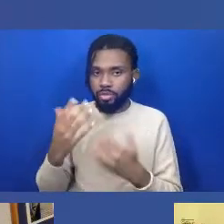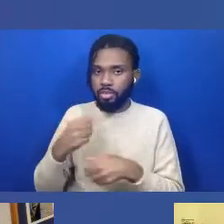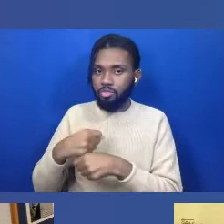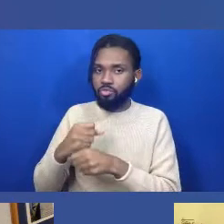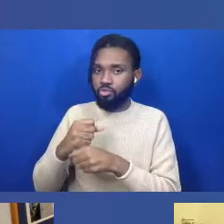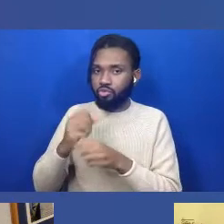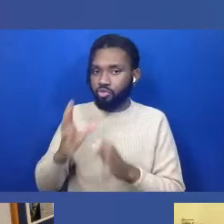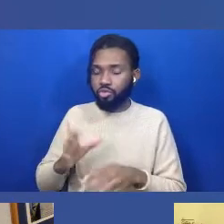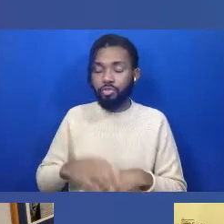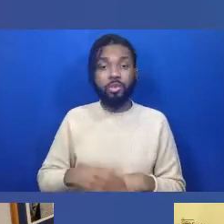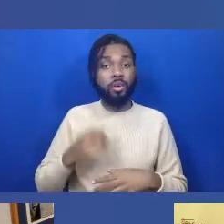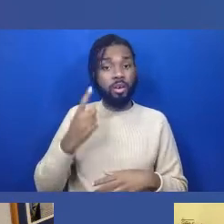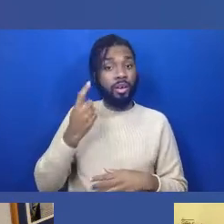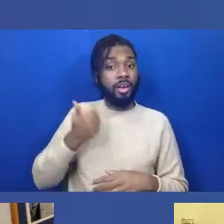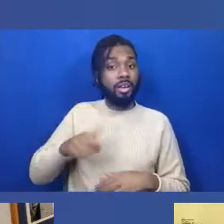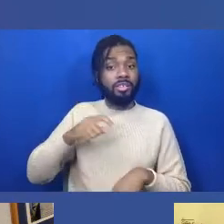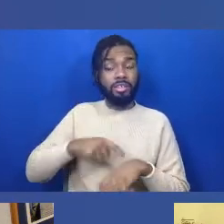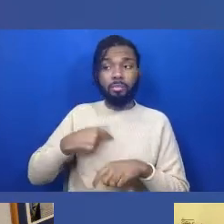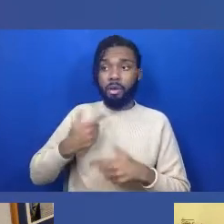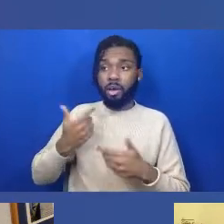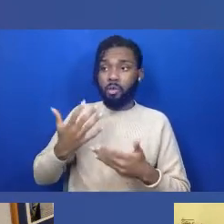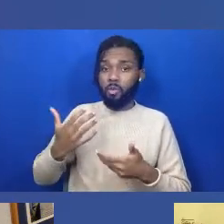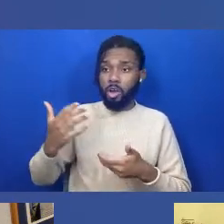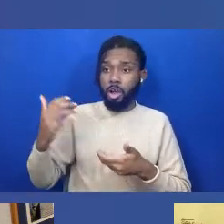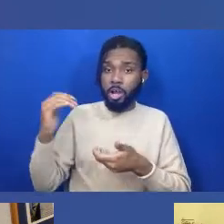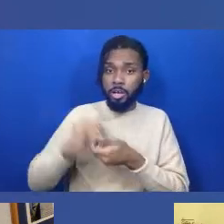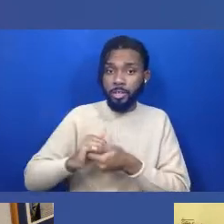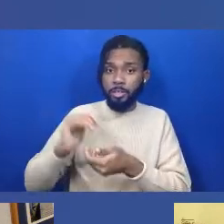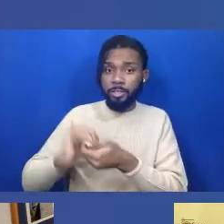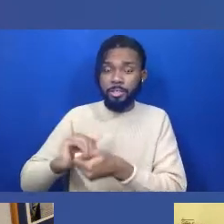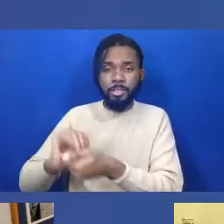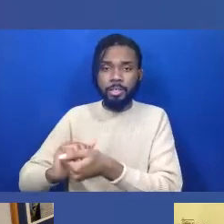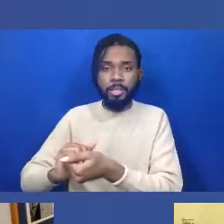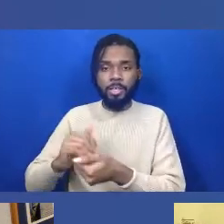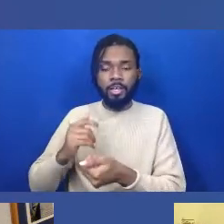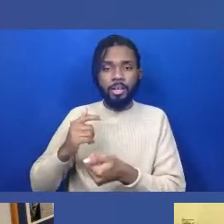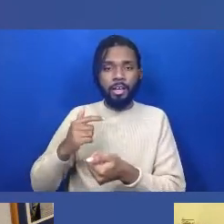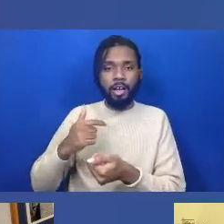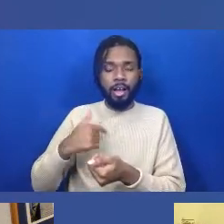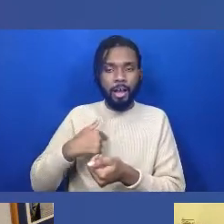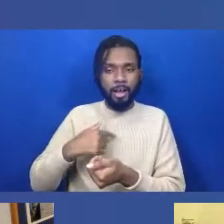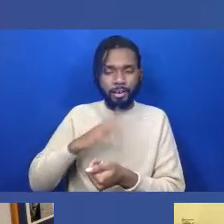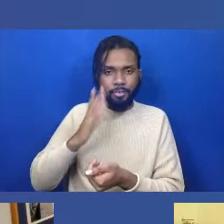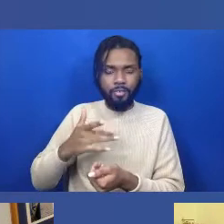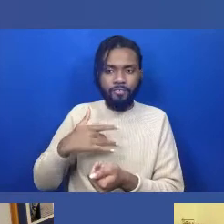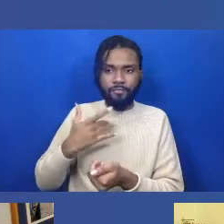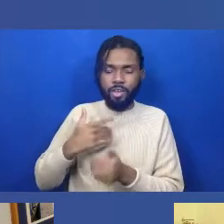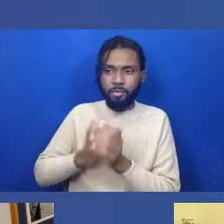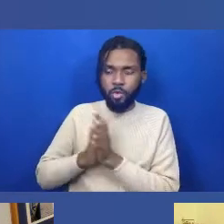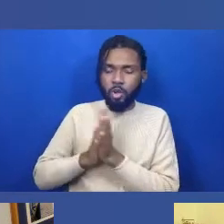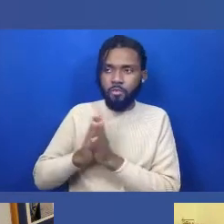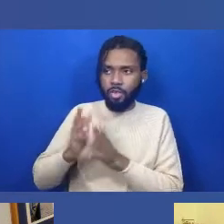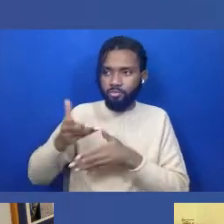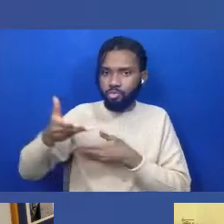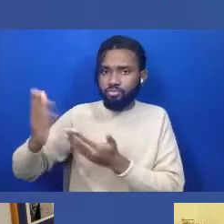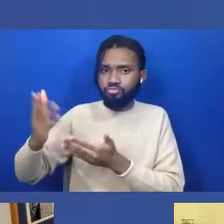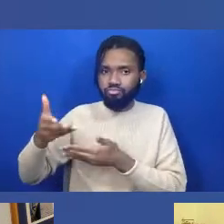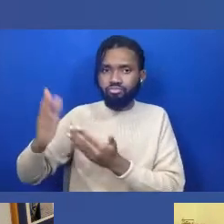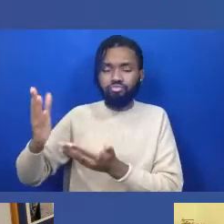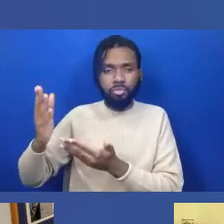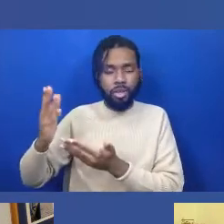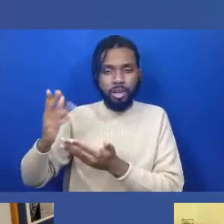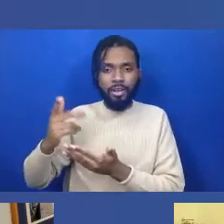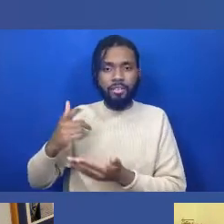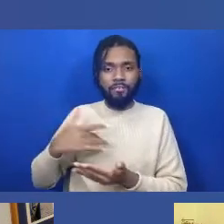in collaboration, I feel less like ever, I've never felt motivated to try and pitch someone something, but actually it's more of a